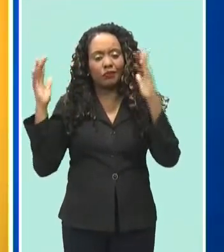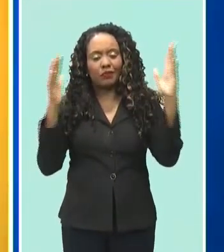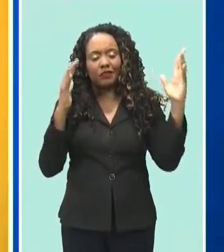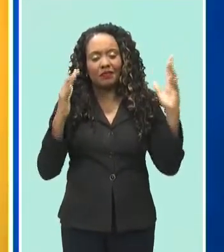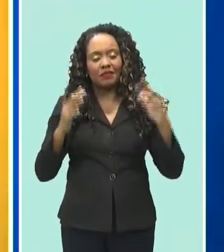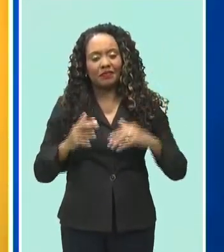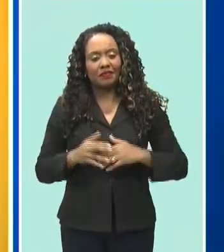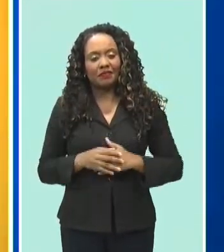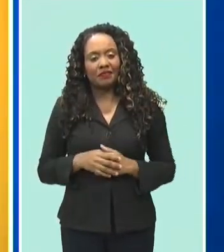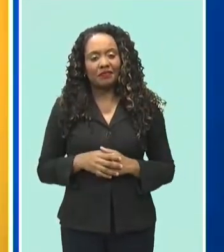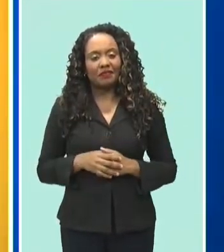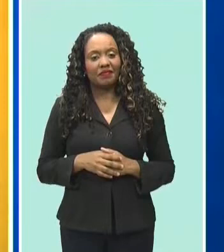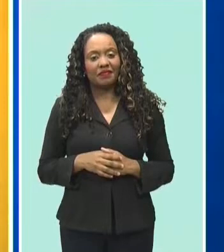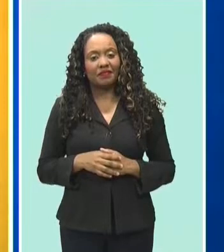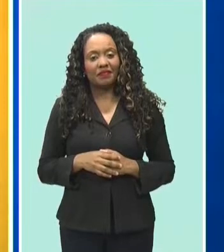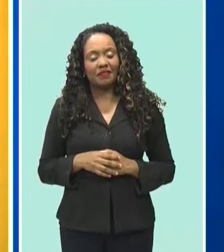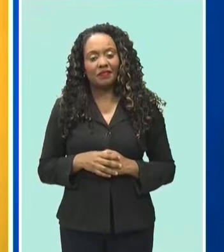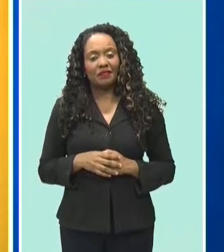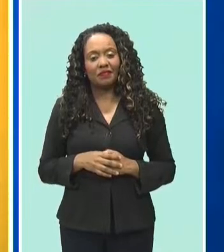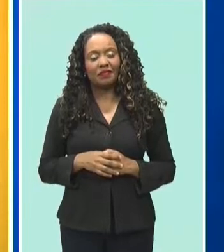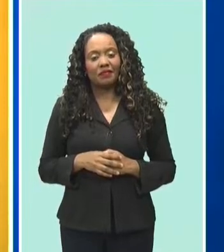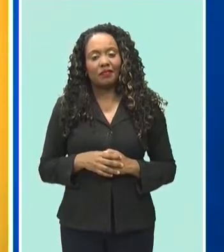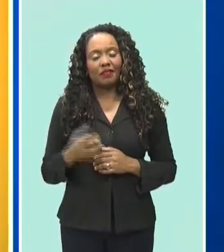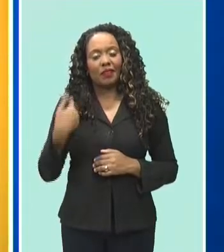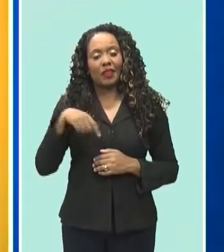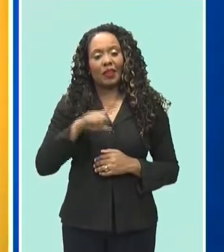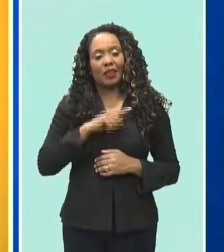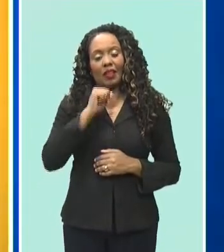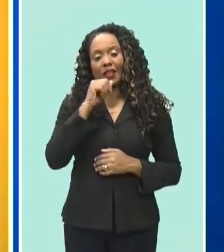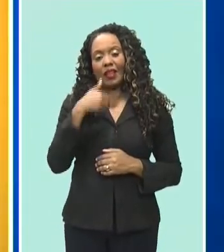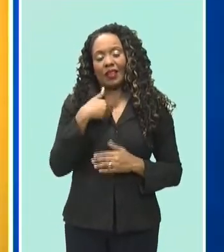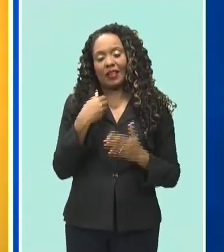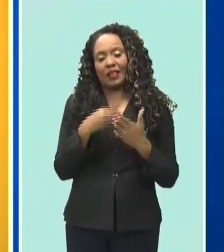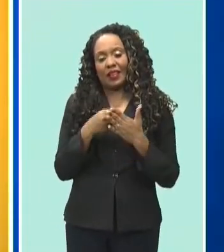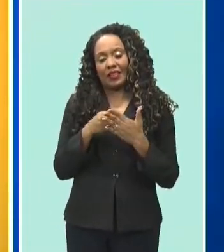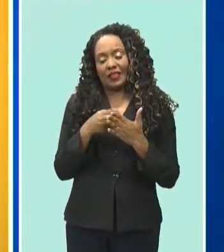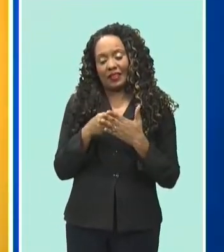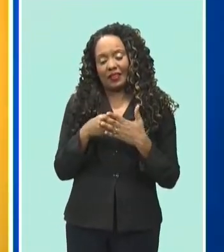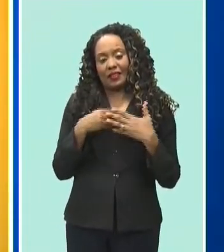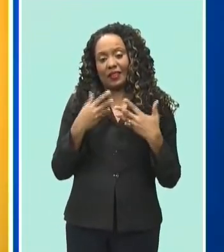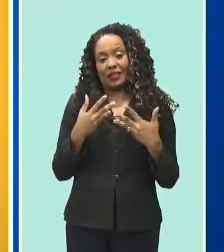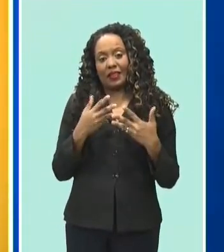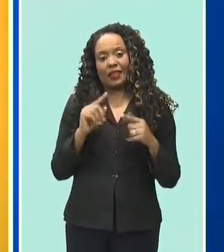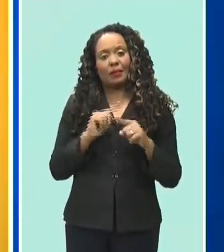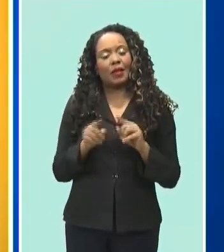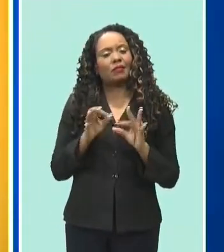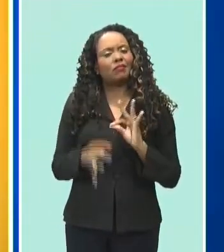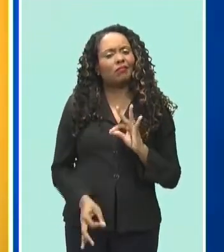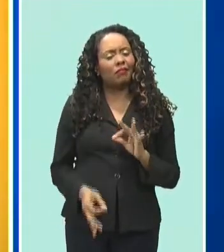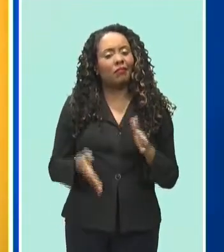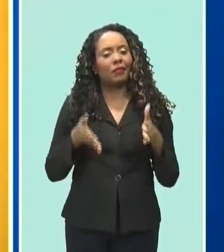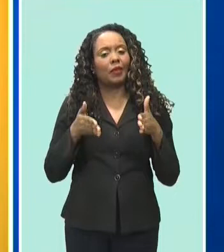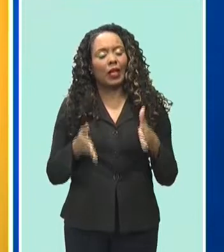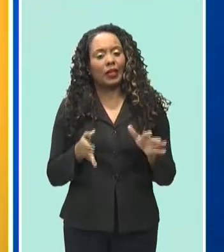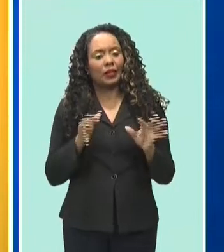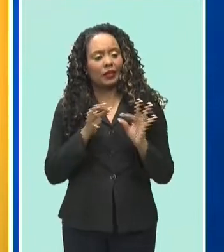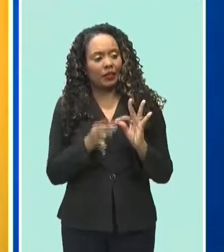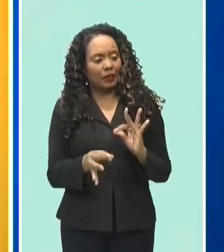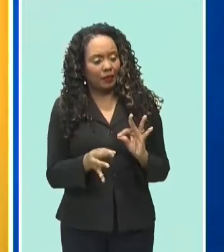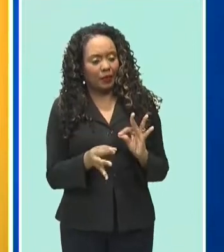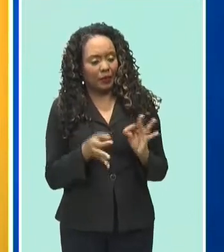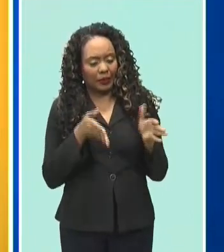So while we may not have the money, I keep saying to people there are simple ways, there are simple connections,